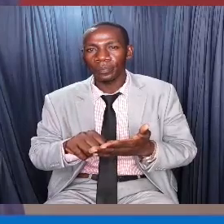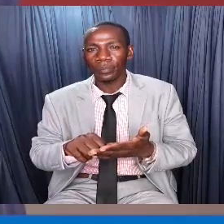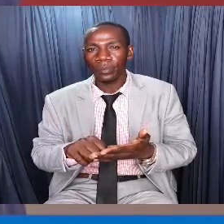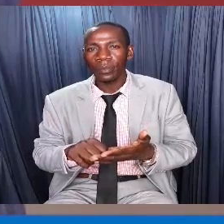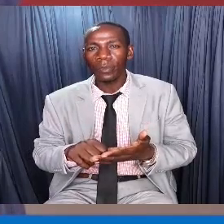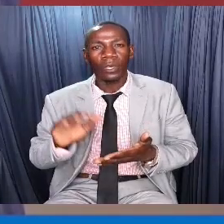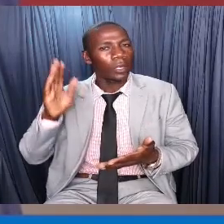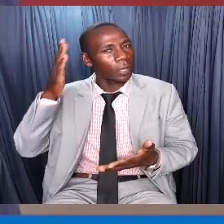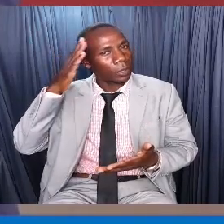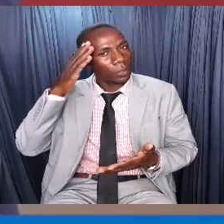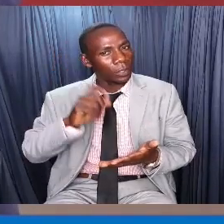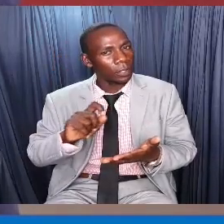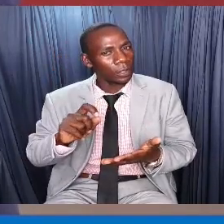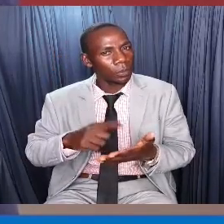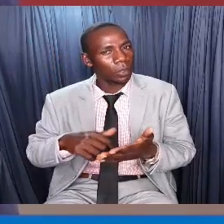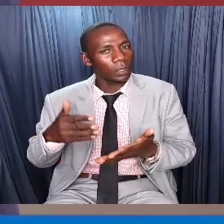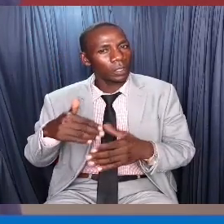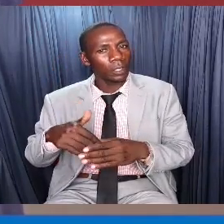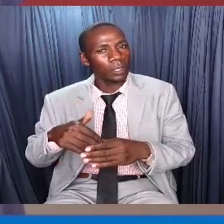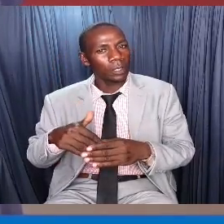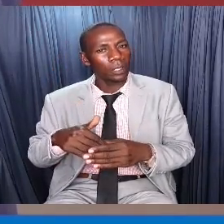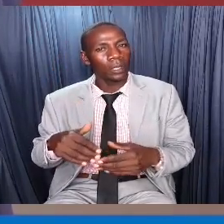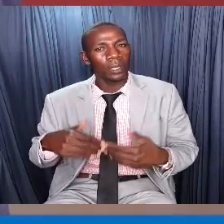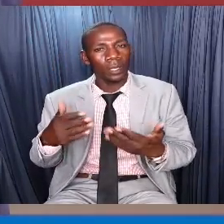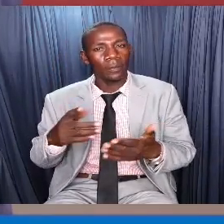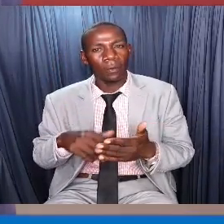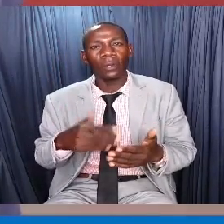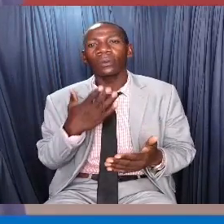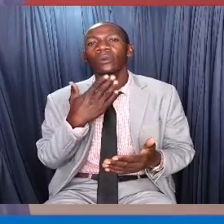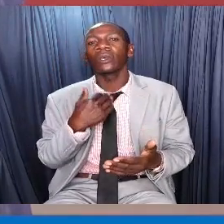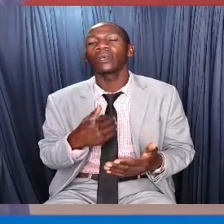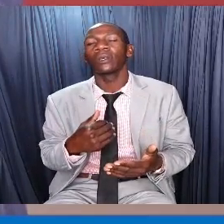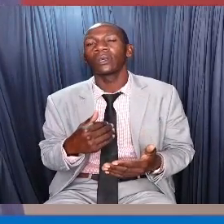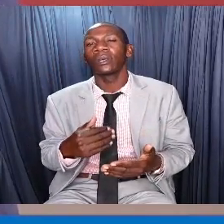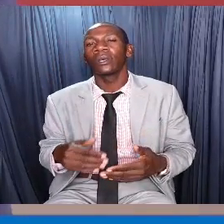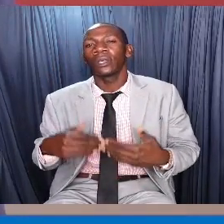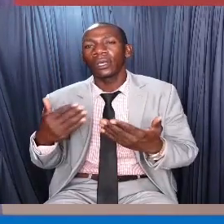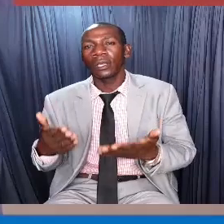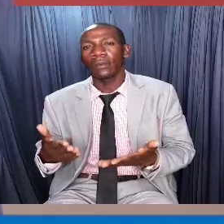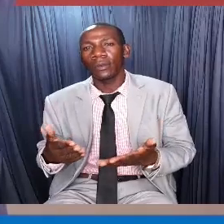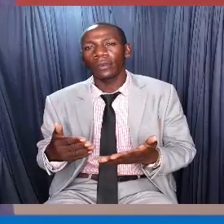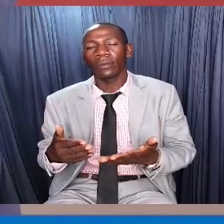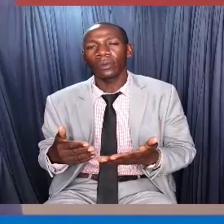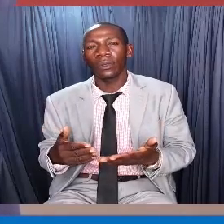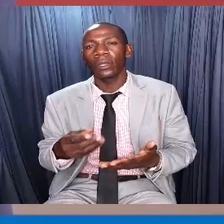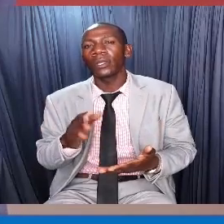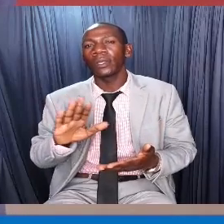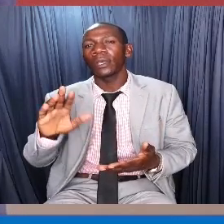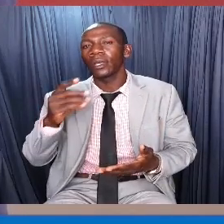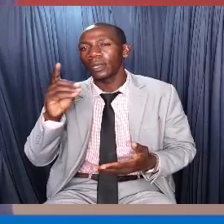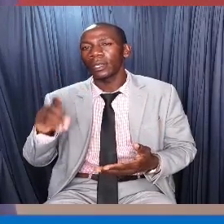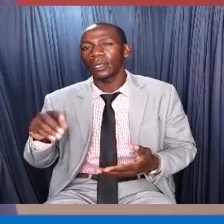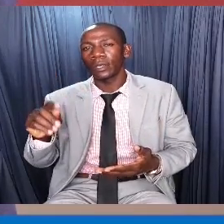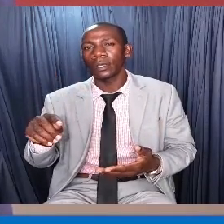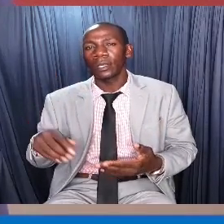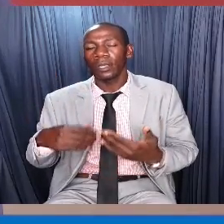Wao wenyewe wanajua wameandika nini. They know what they've written in the letters. Awape haja za mioyo yao. Give them their heart desires. Awatimizie. And fulfill. Mahitaji yao. All their